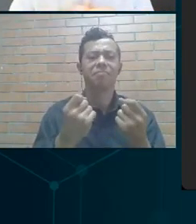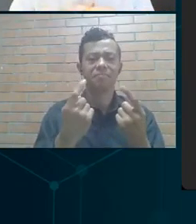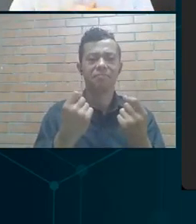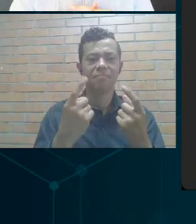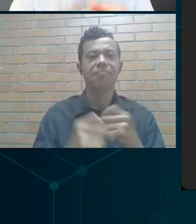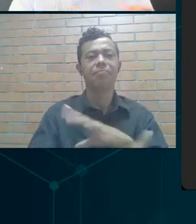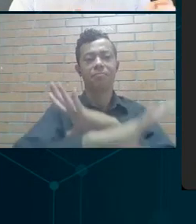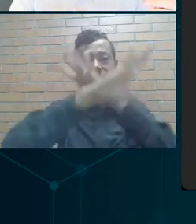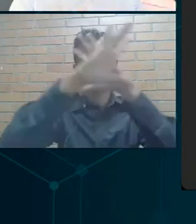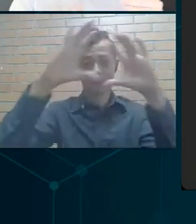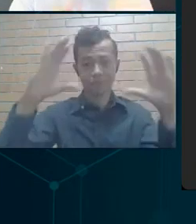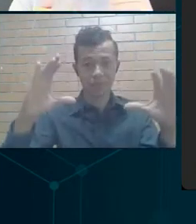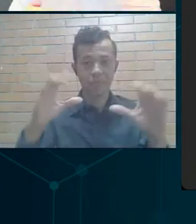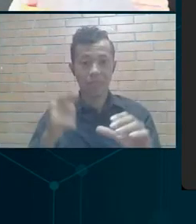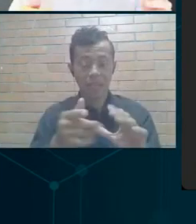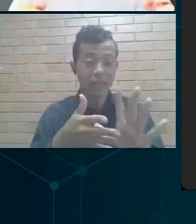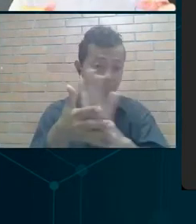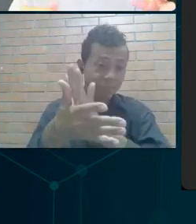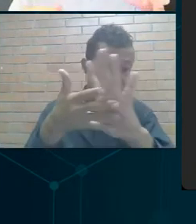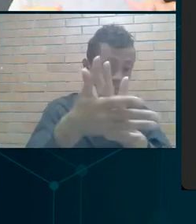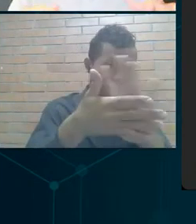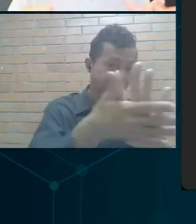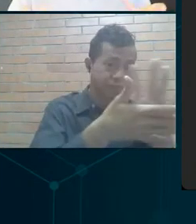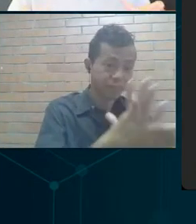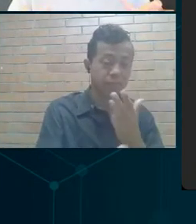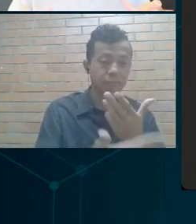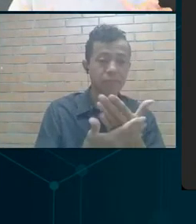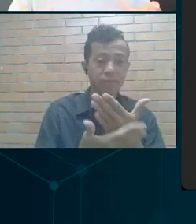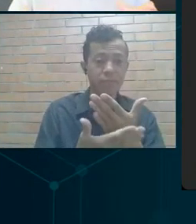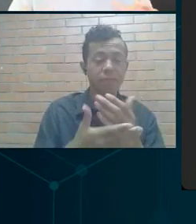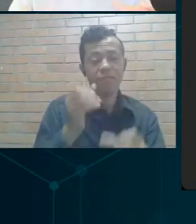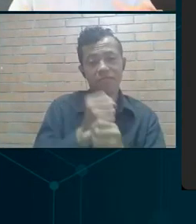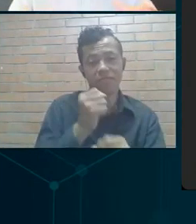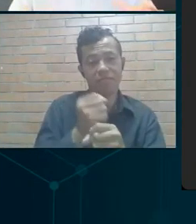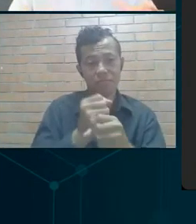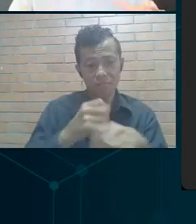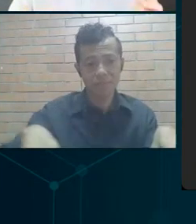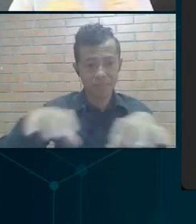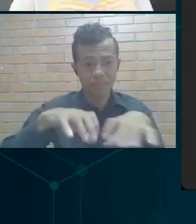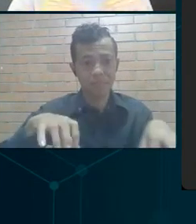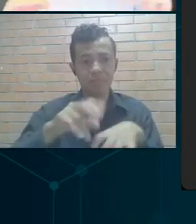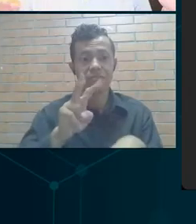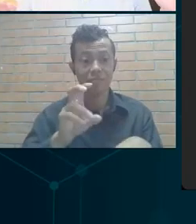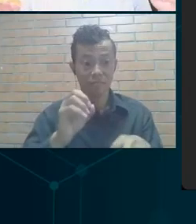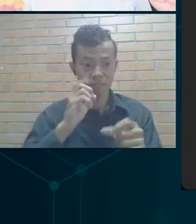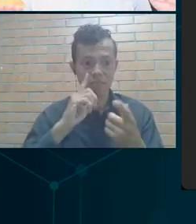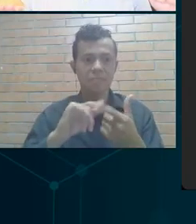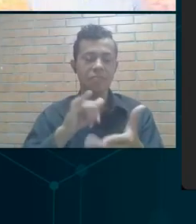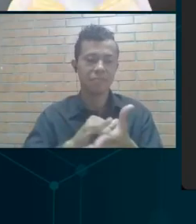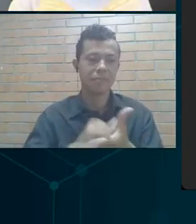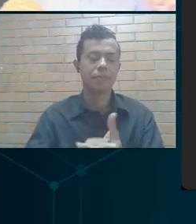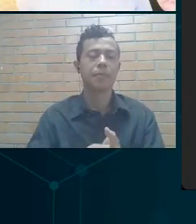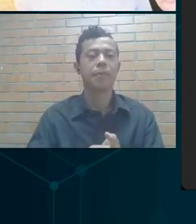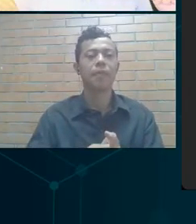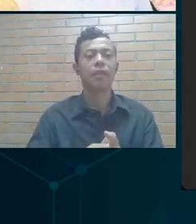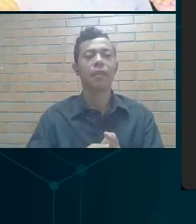do that work, right? In the 1970s, a lot of this had to do with being able to lay the